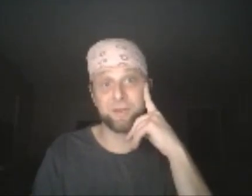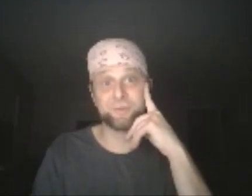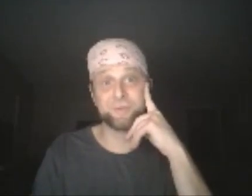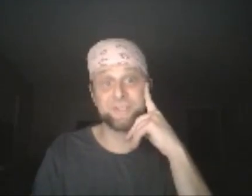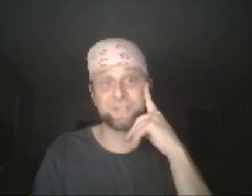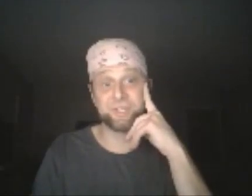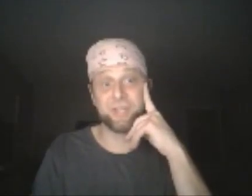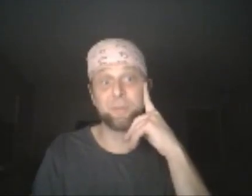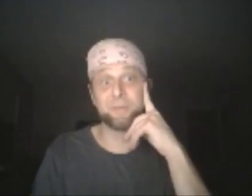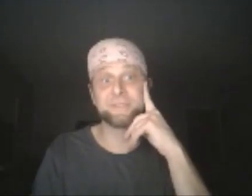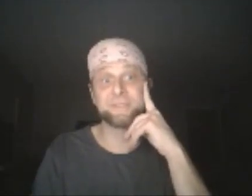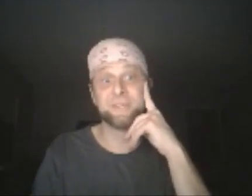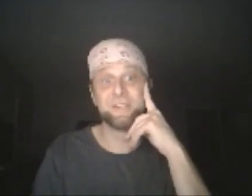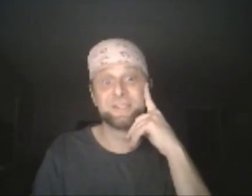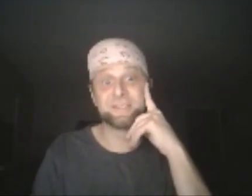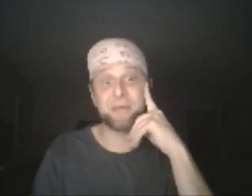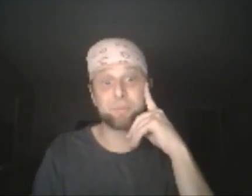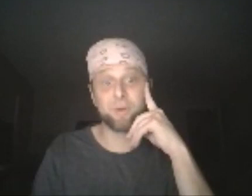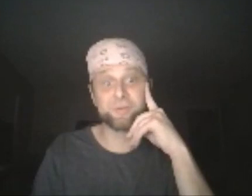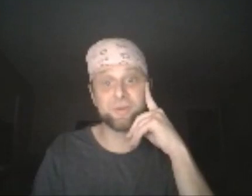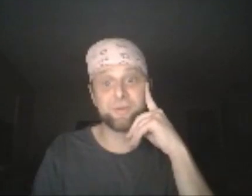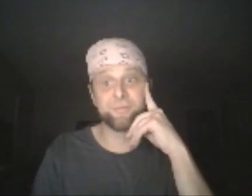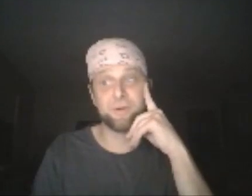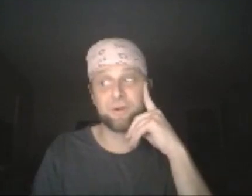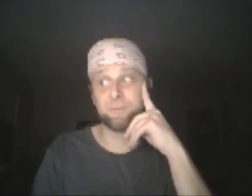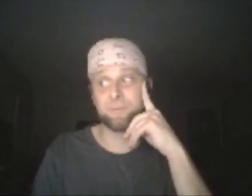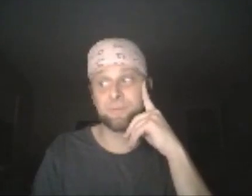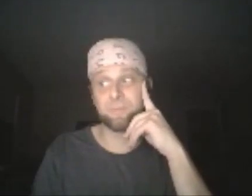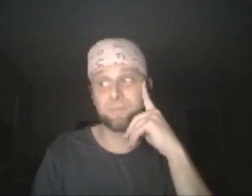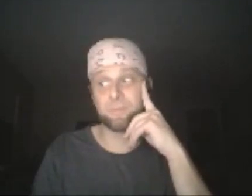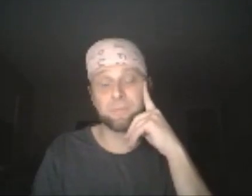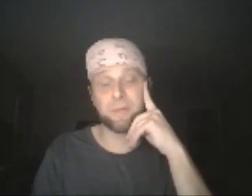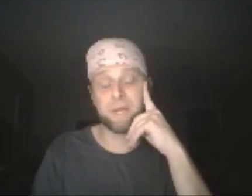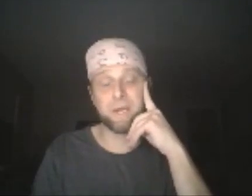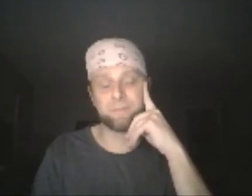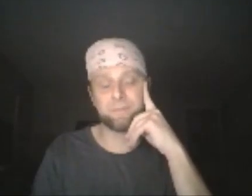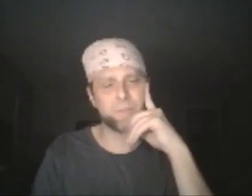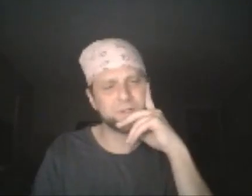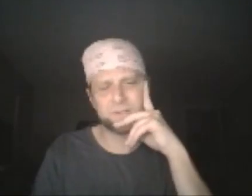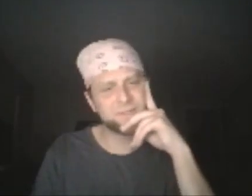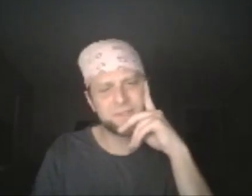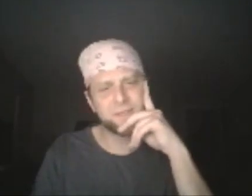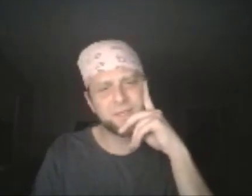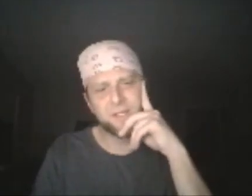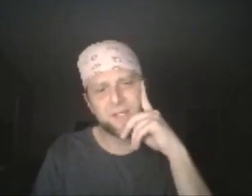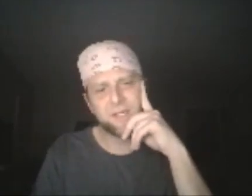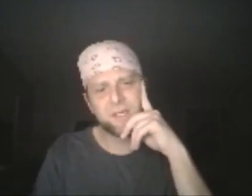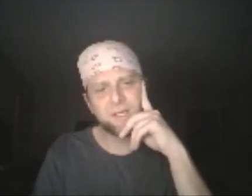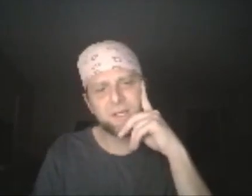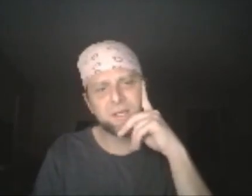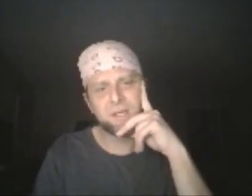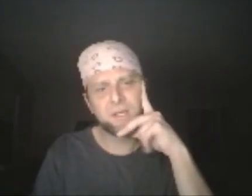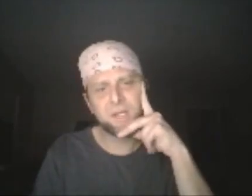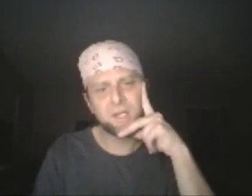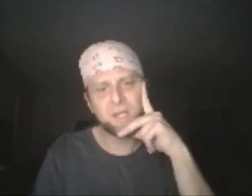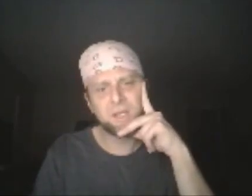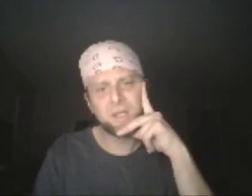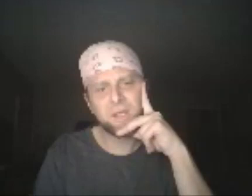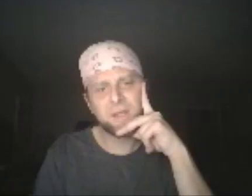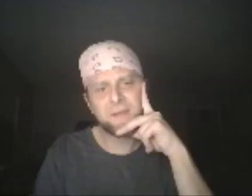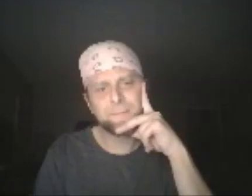European countries, they should help us stop Russia from, what? Their histories and